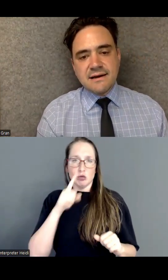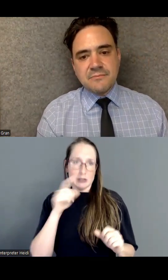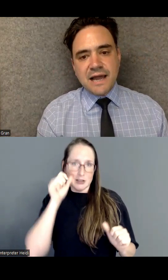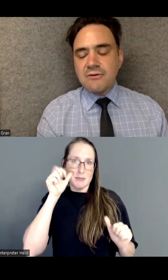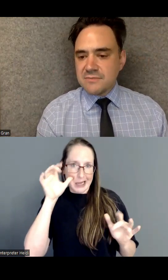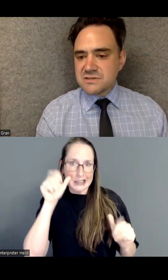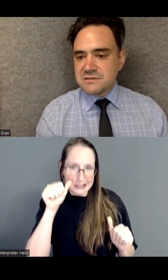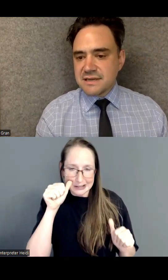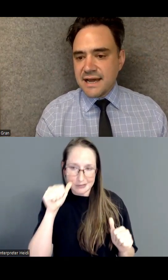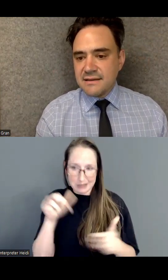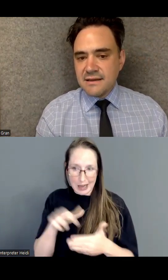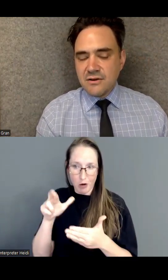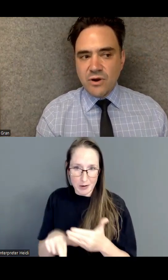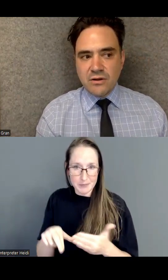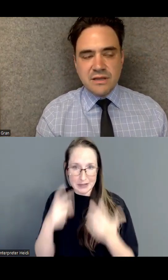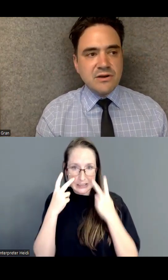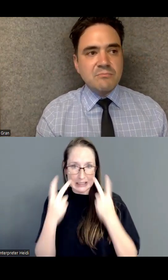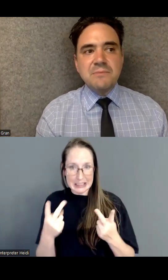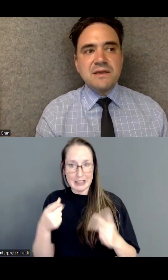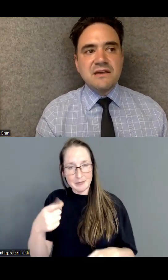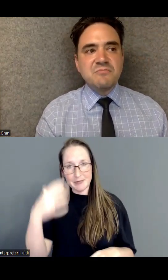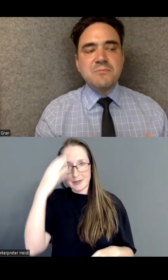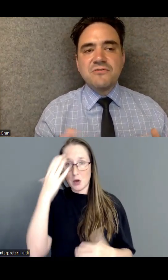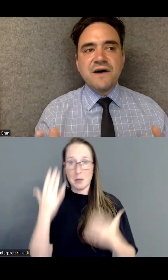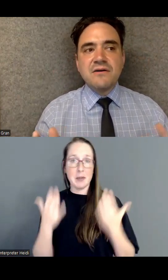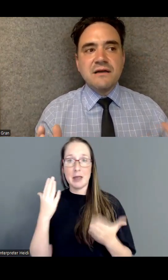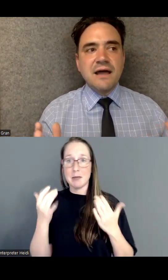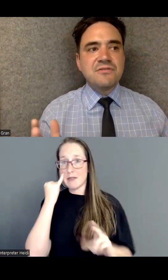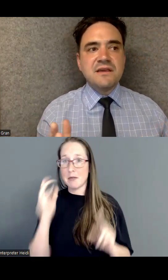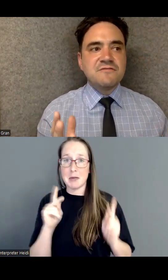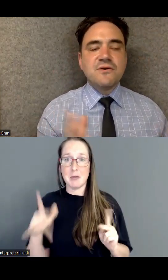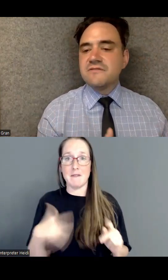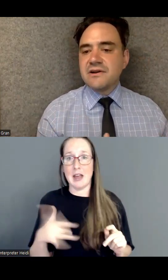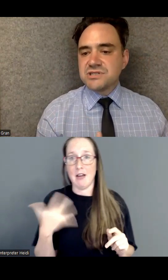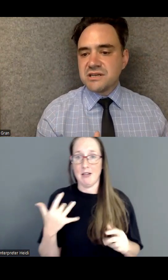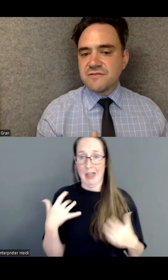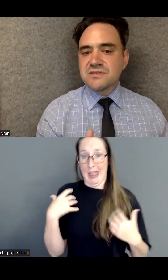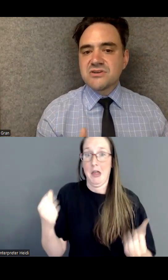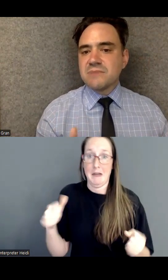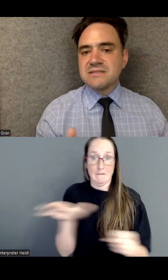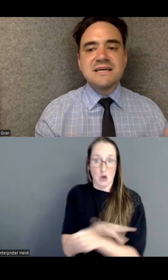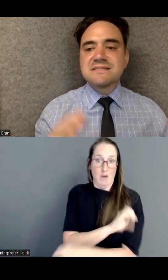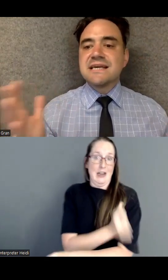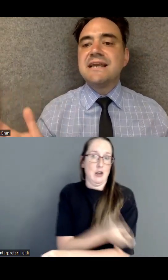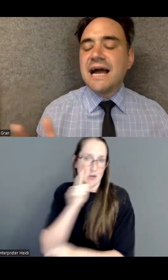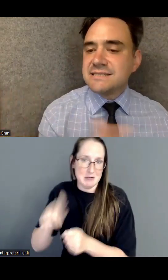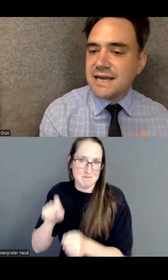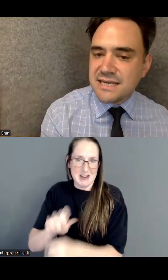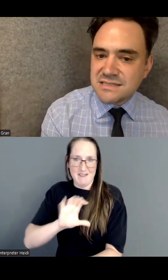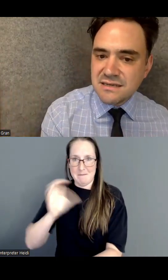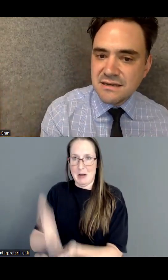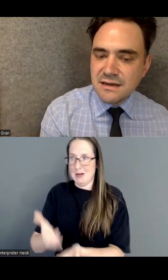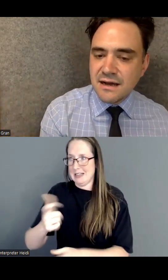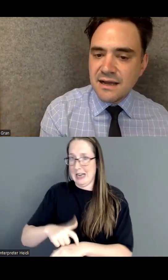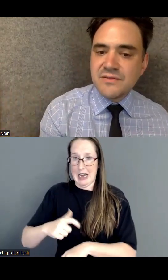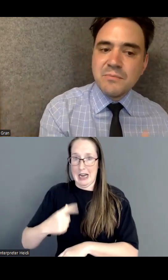amazing outcomes to look at where, you know, maybe if people felt healthy and full of energy for a certain amount of days, let's say 9